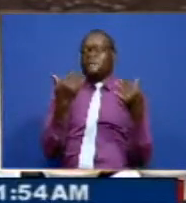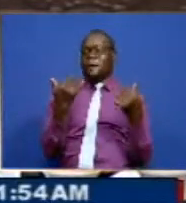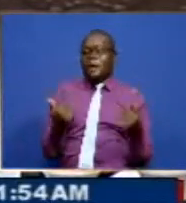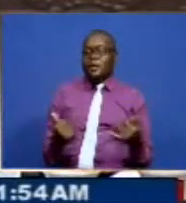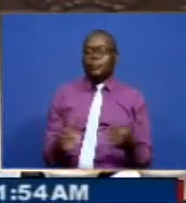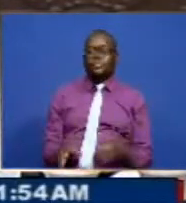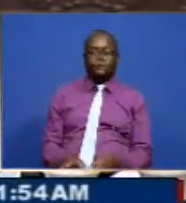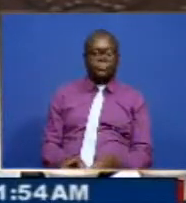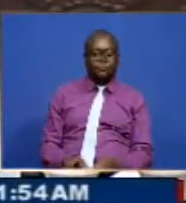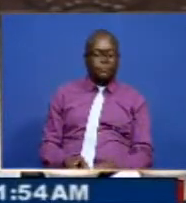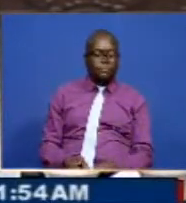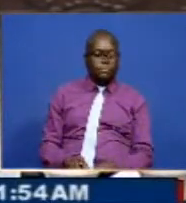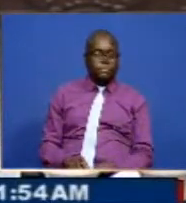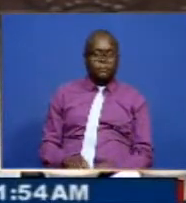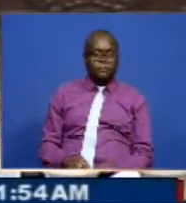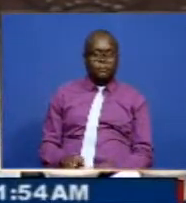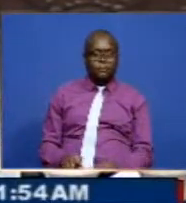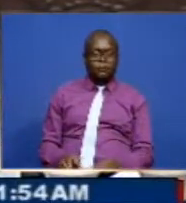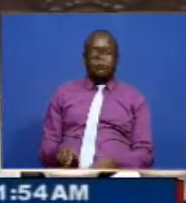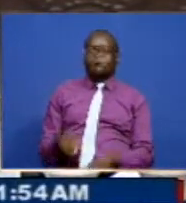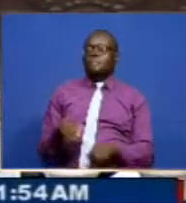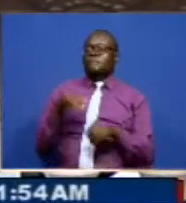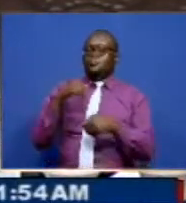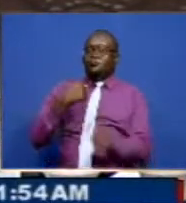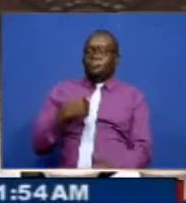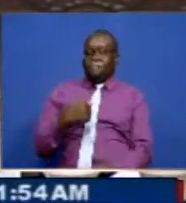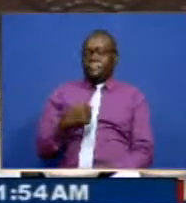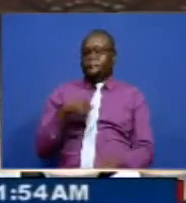Now, having made that communication,